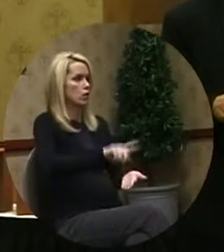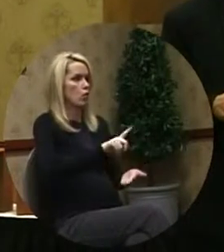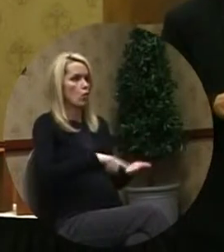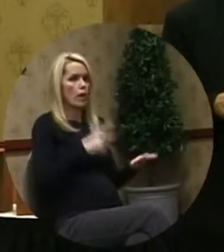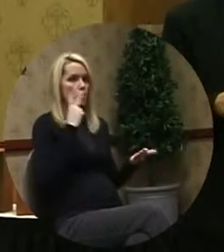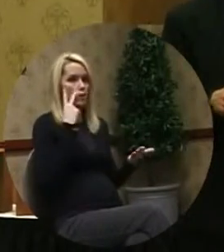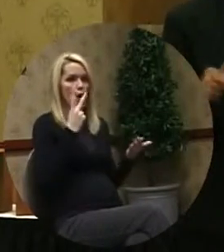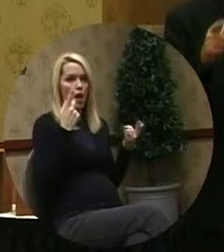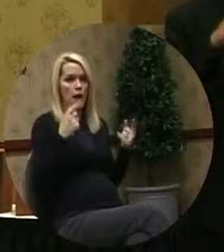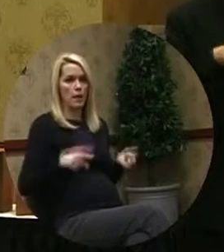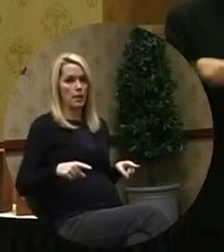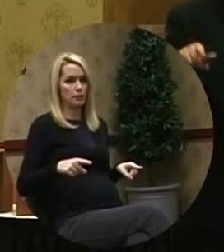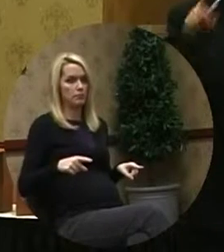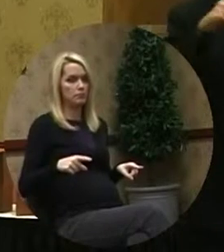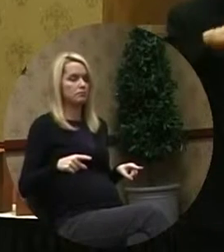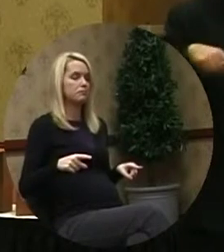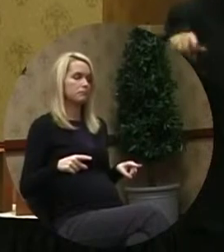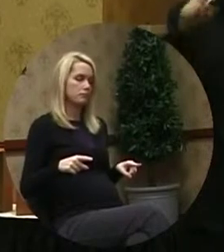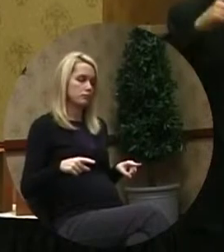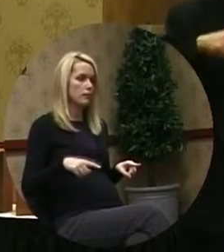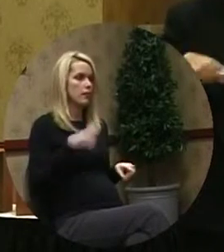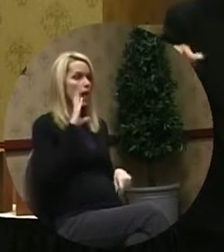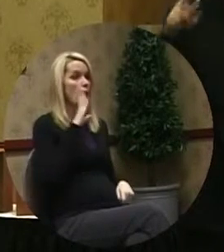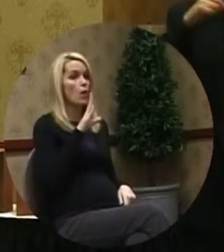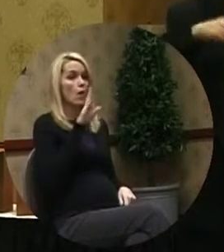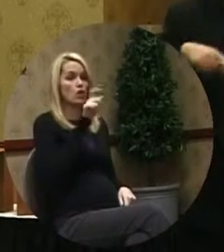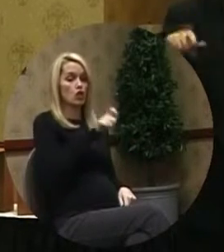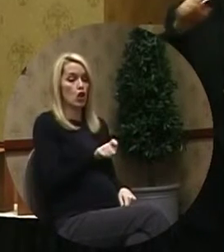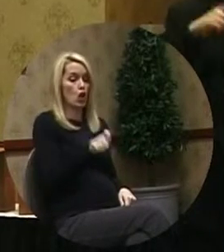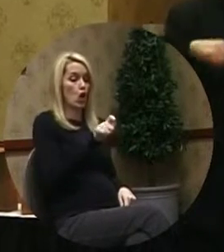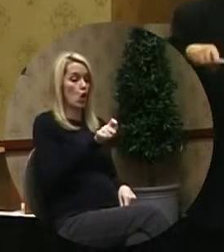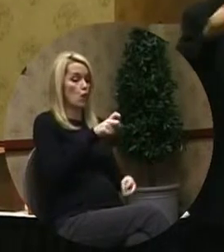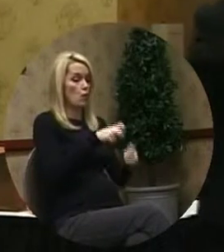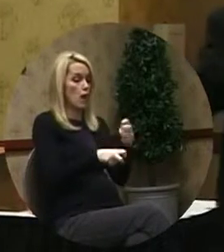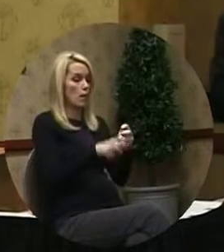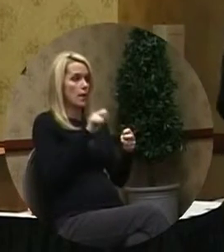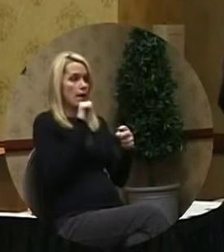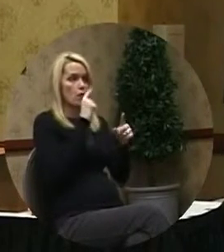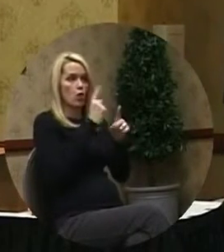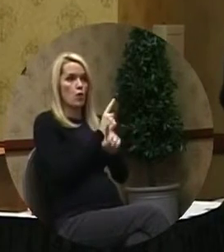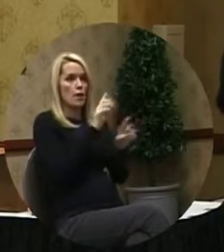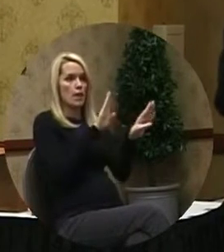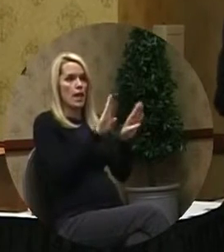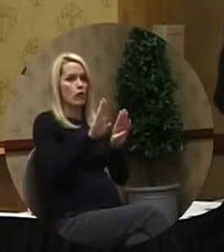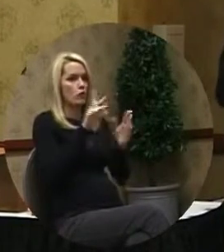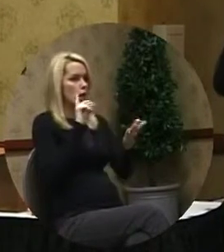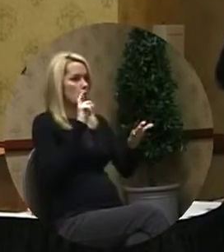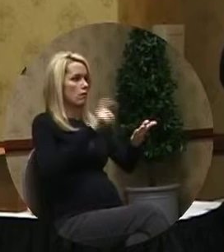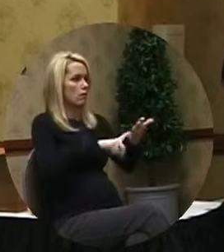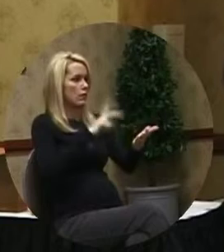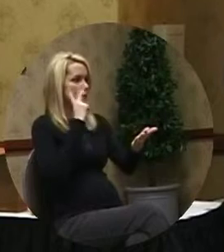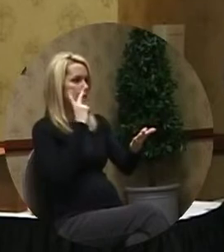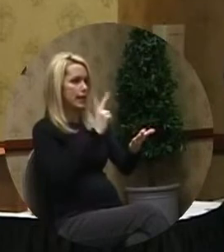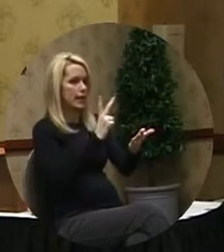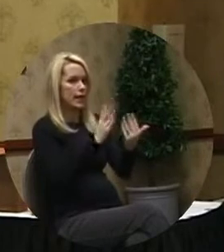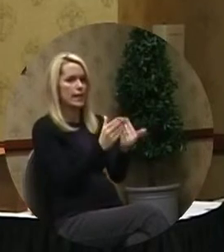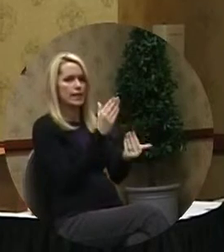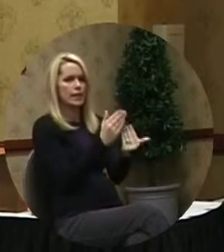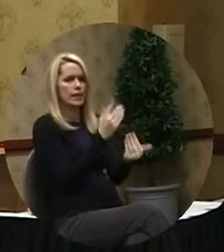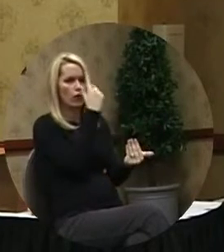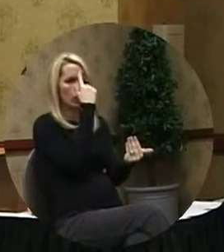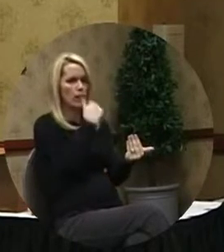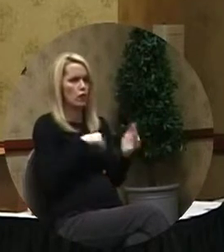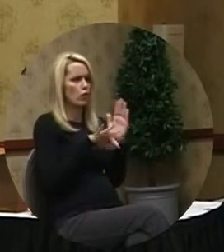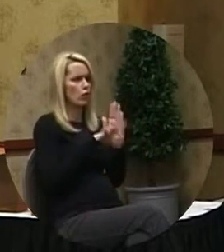happened. Now, I will oftentimes circle the problem or inappropriate behaviors as I see it. That just makes it easy for me to pick out